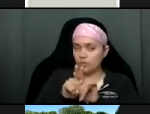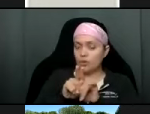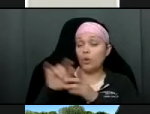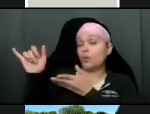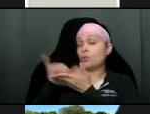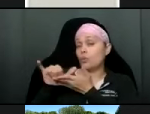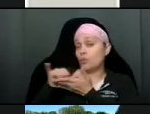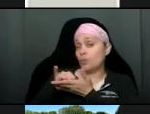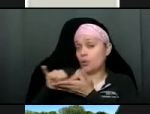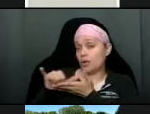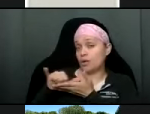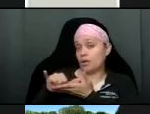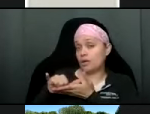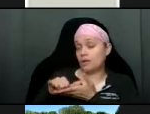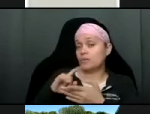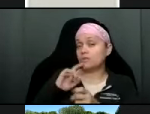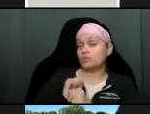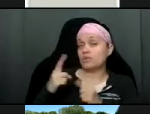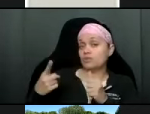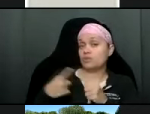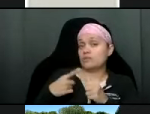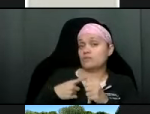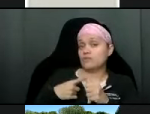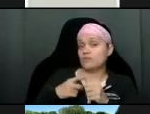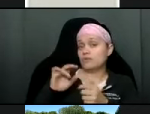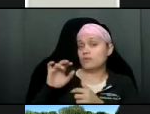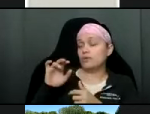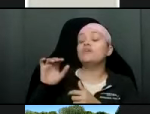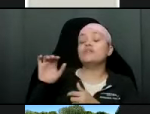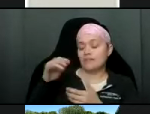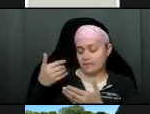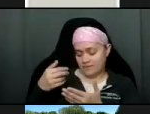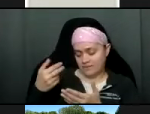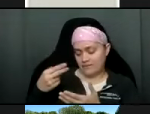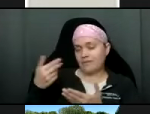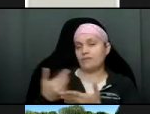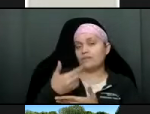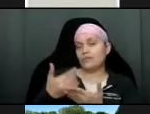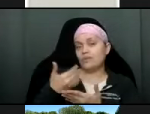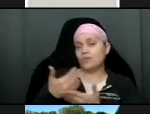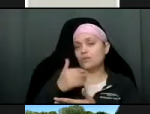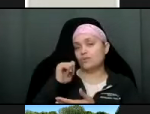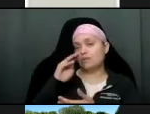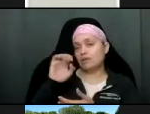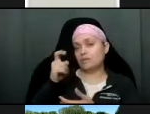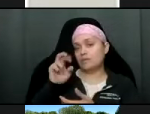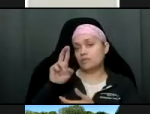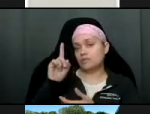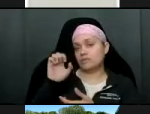York was actually first New Amsterdam, named for the Dutch